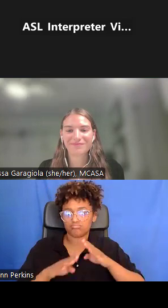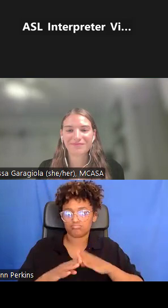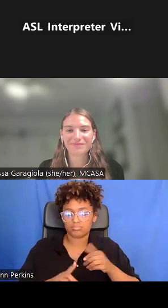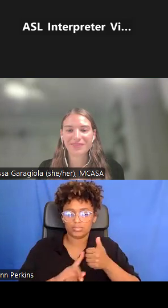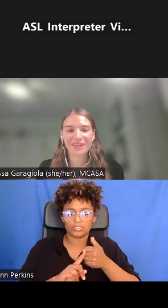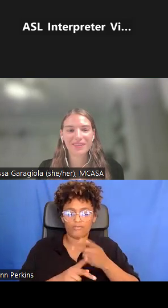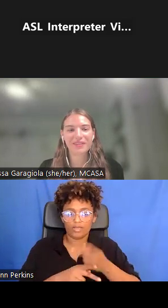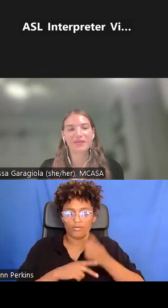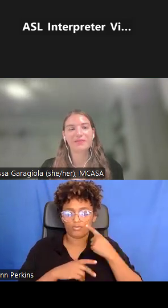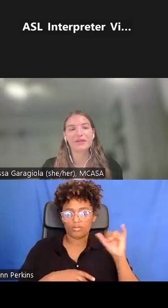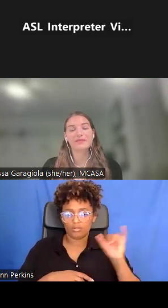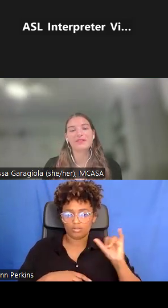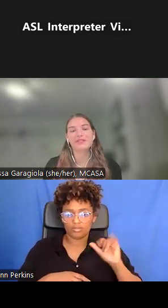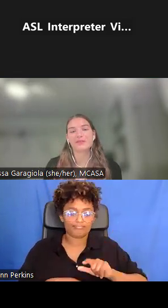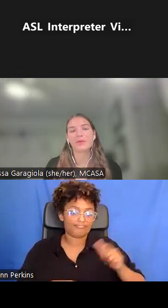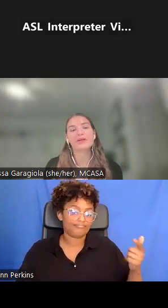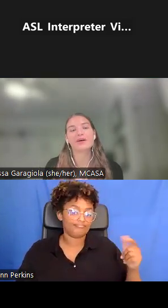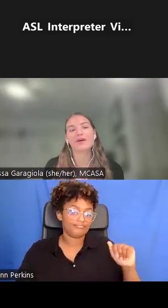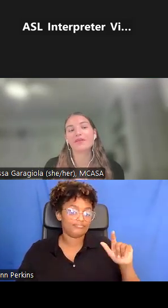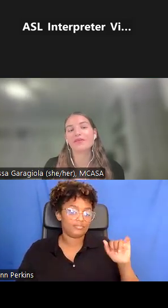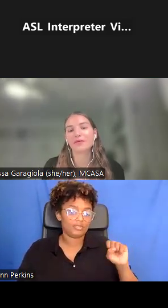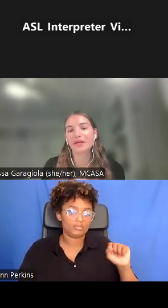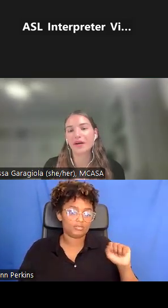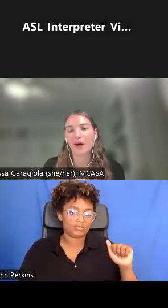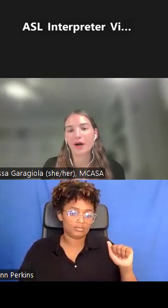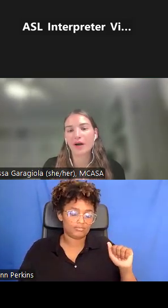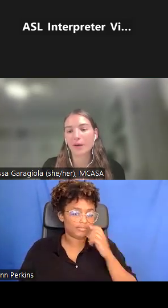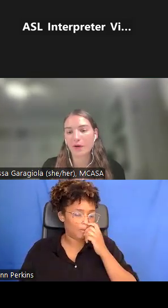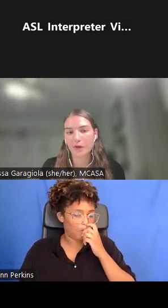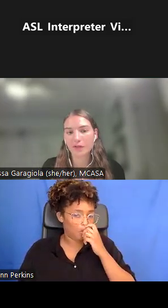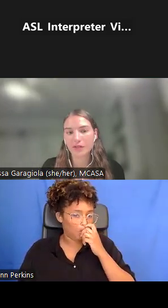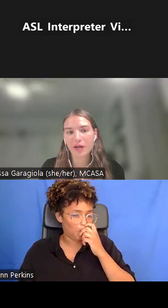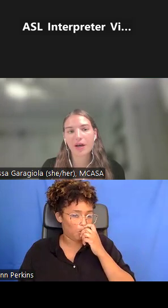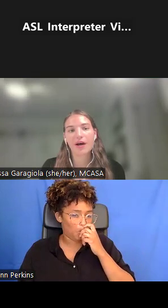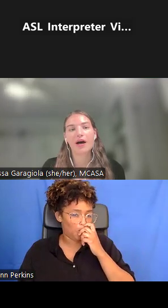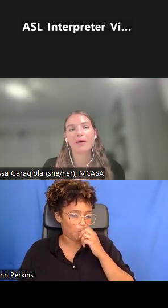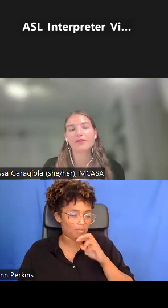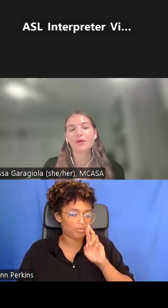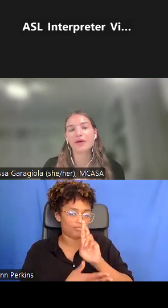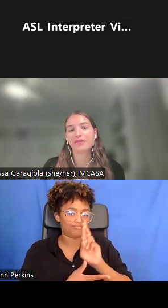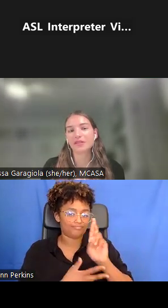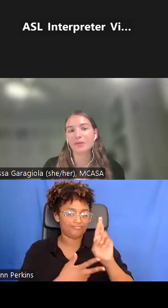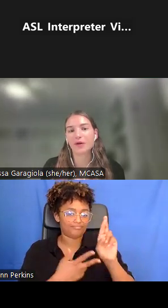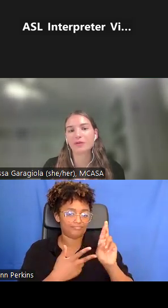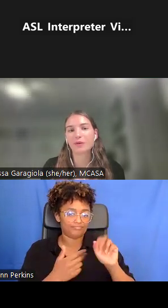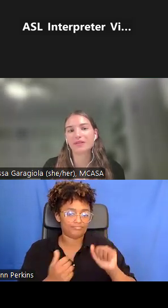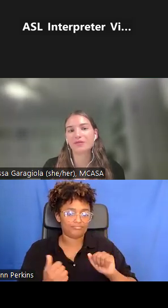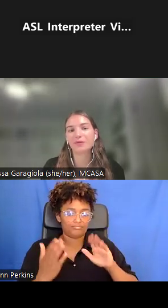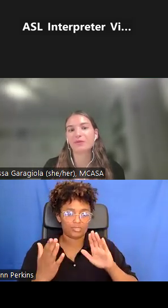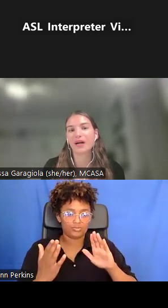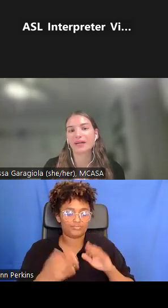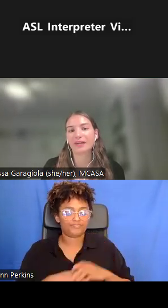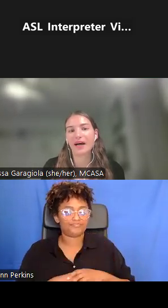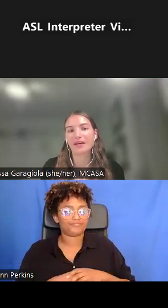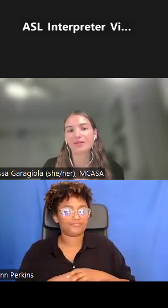to you. Yeah. Yep. So this is what we call the 3R approach. So with this approach, we want